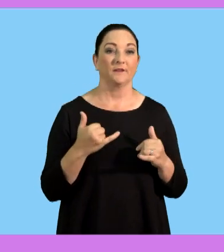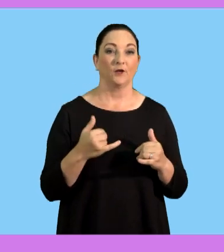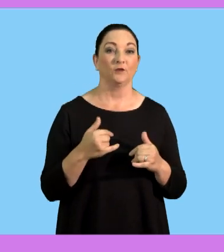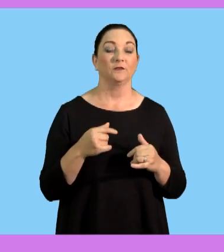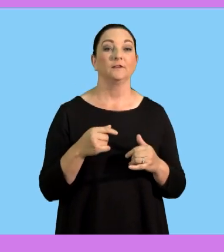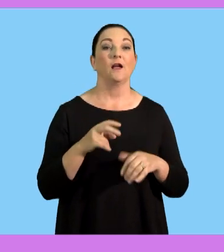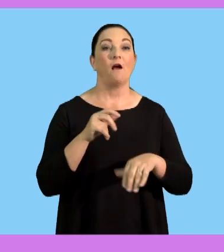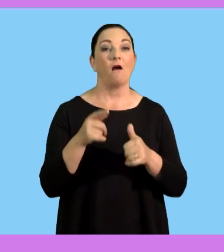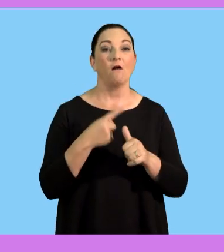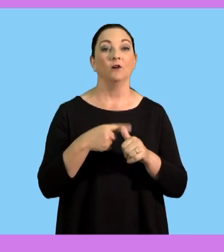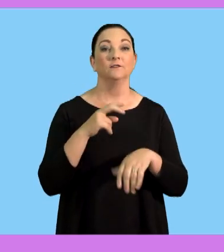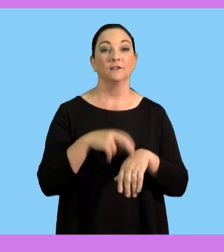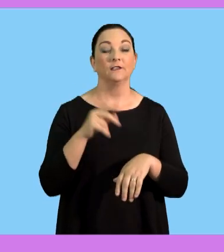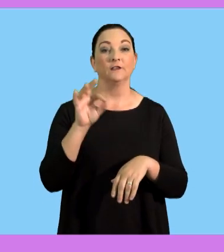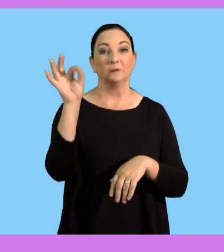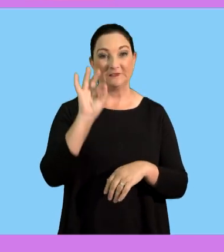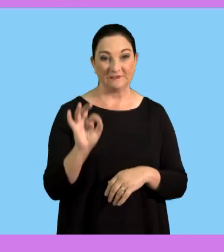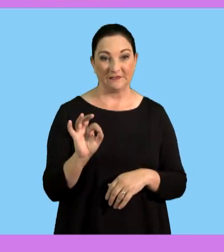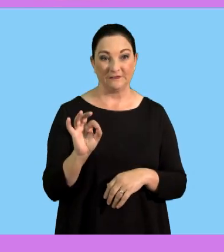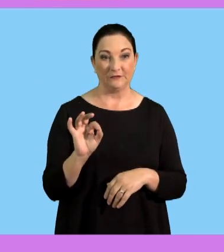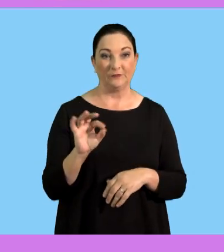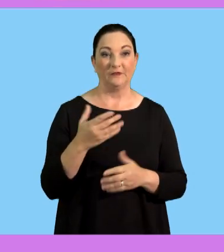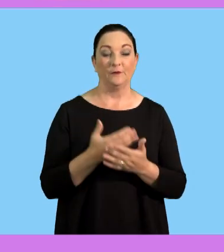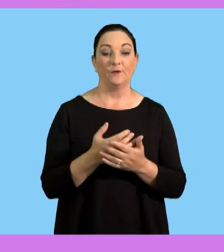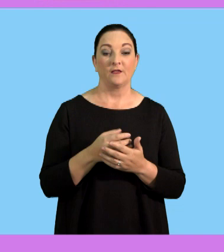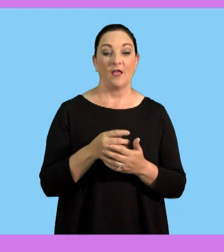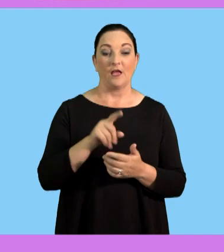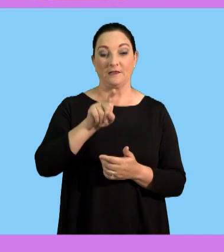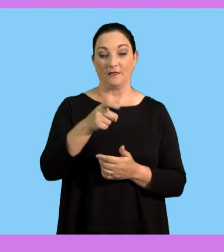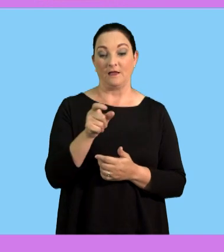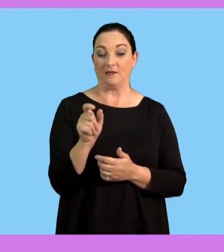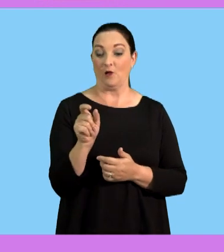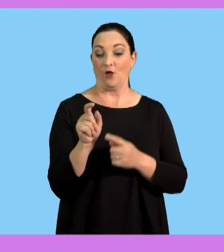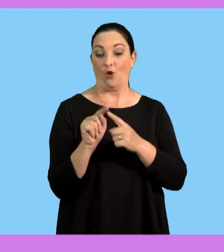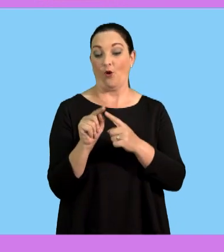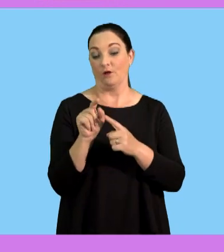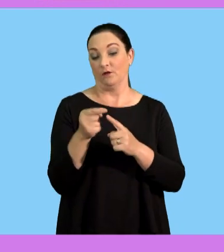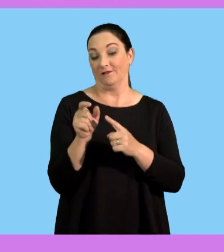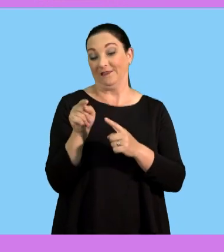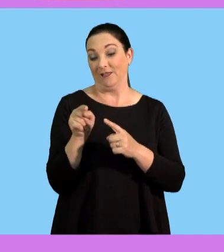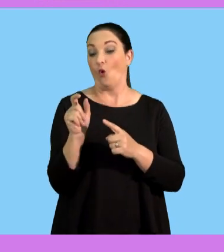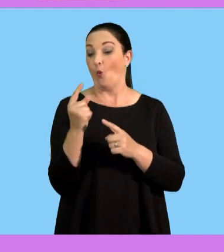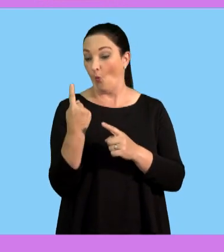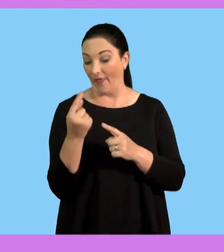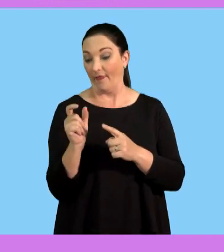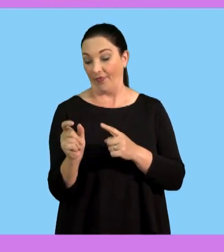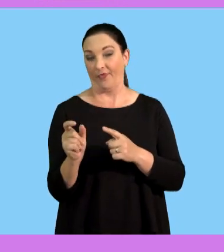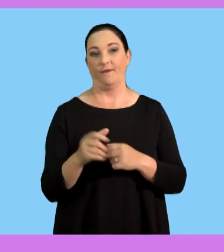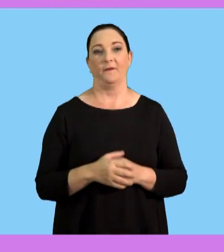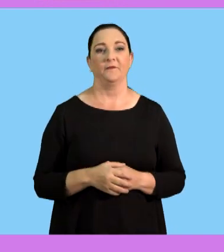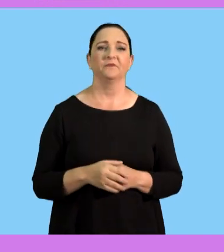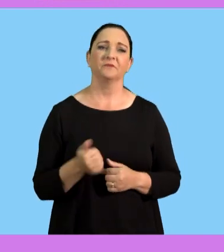Okay. Write your answer as a percentage, rounded to 1 decimal place. Again, very specific.